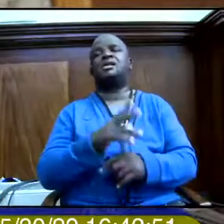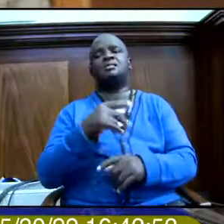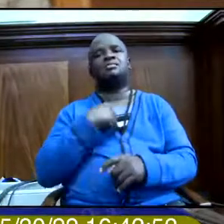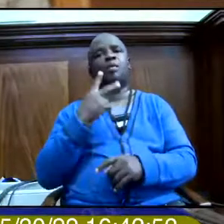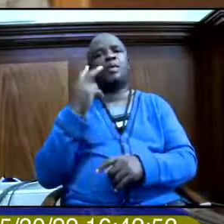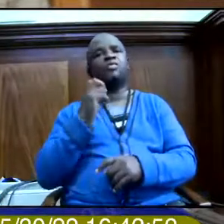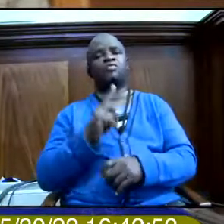had